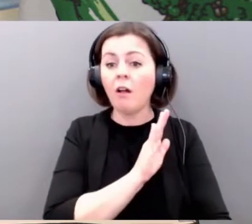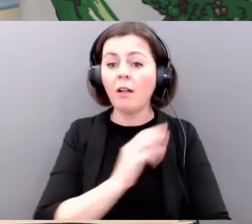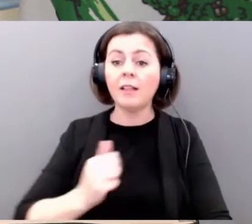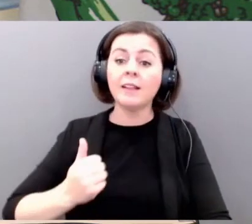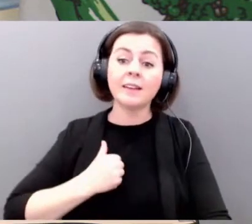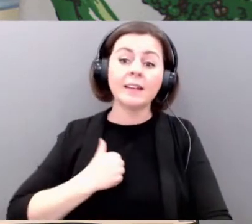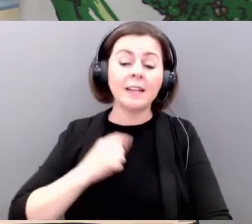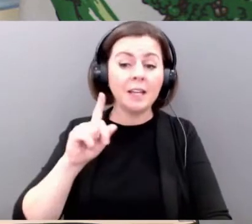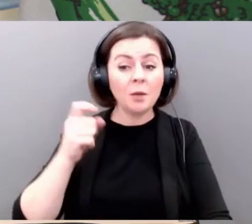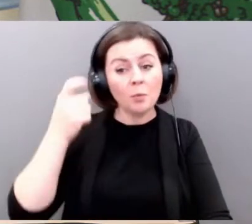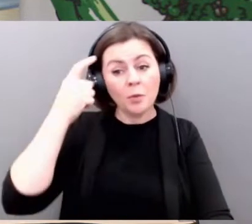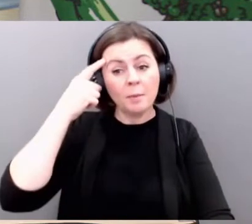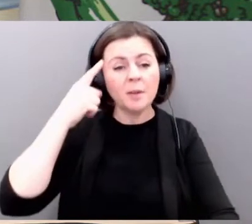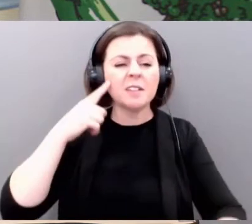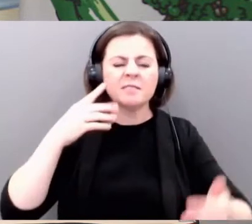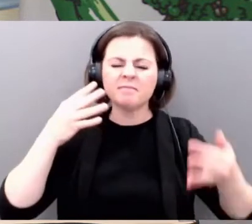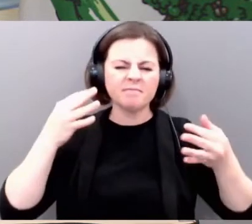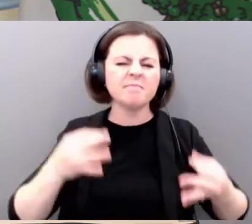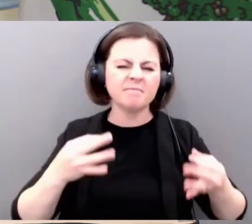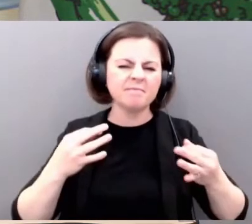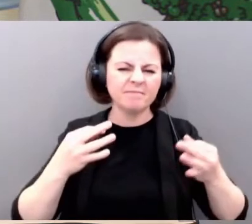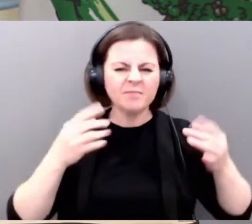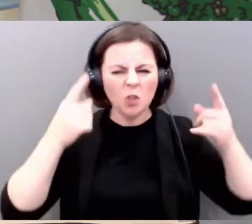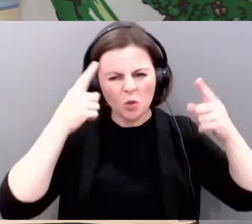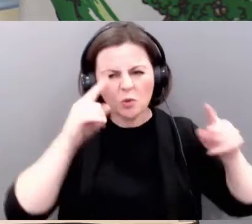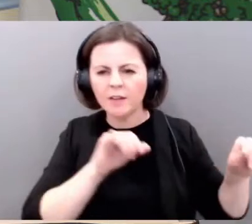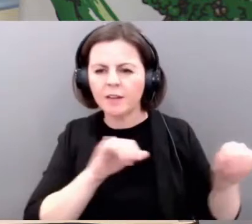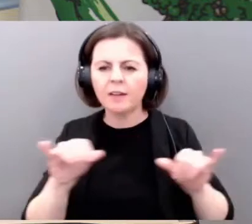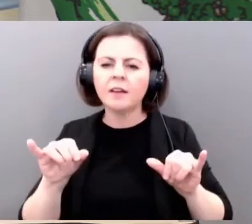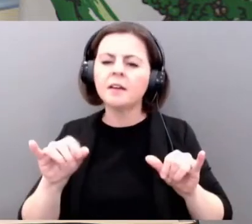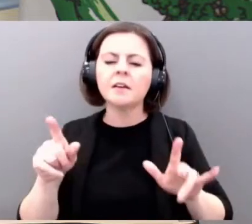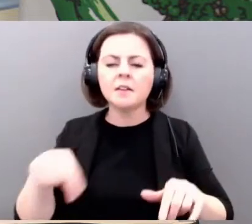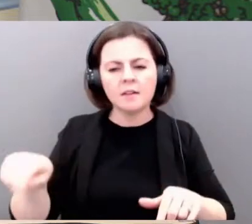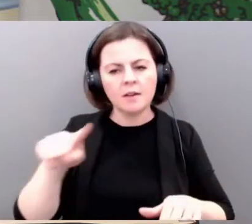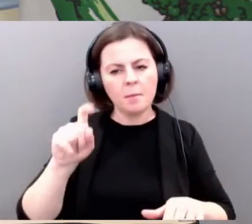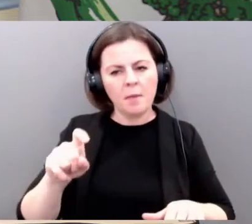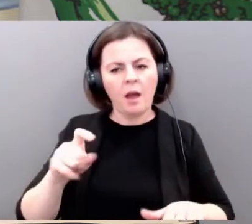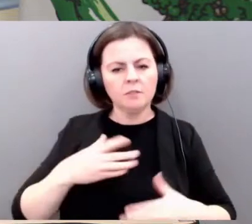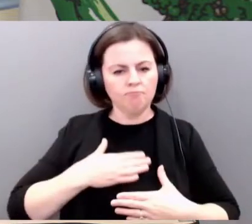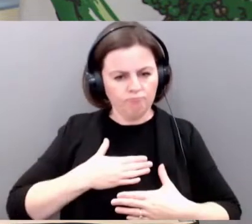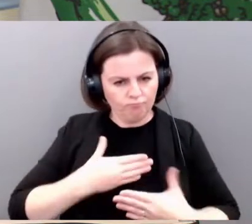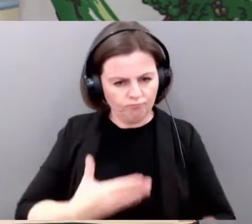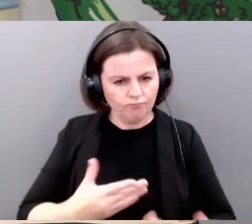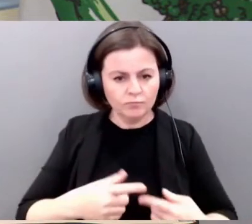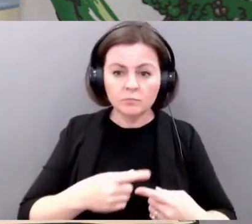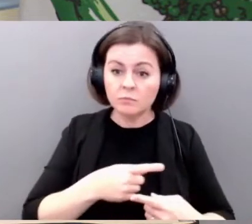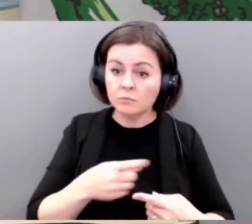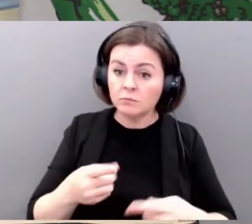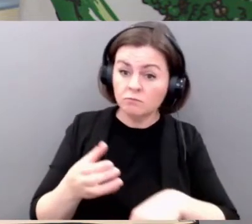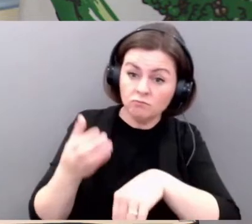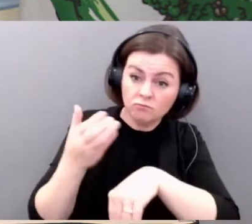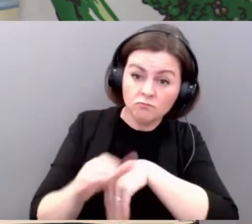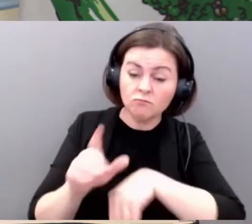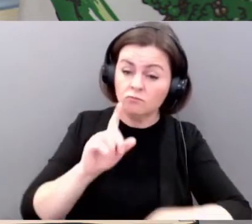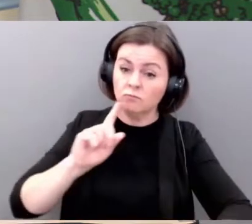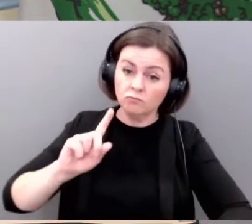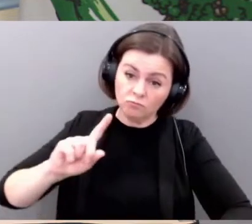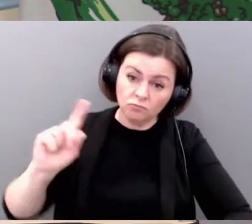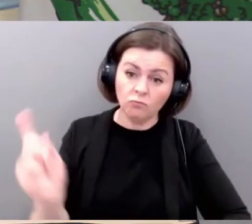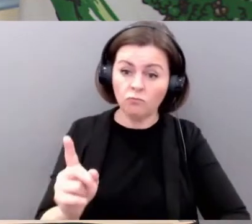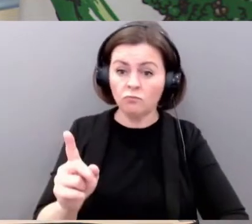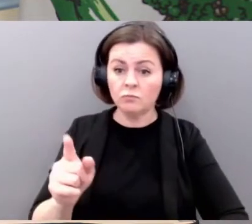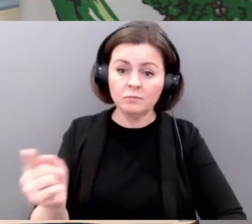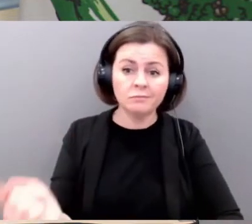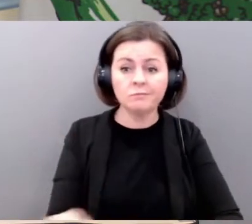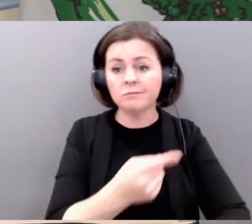voluntary process right now, and there was absolutely no indication or interest in anyone moving beyond that to move